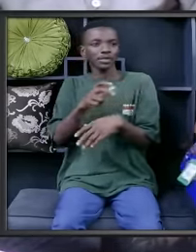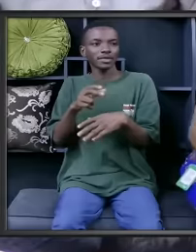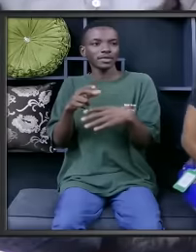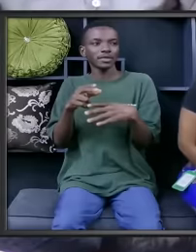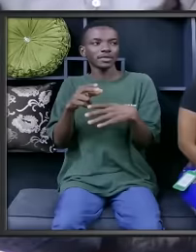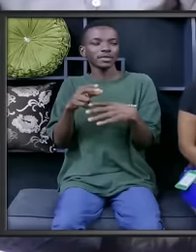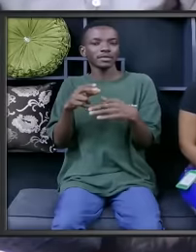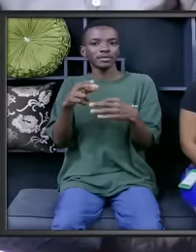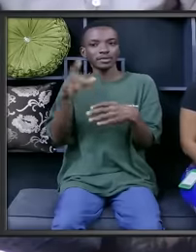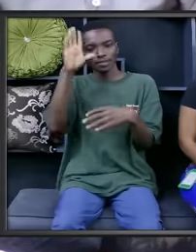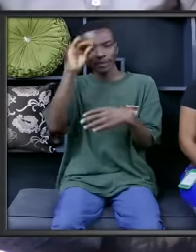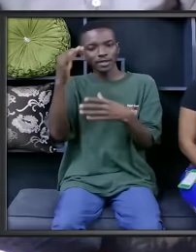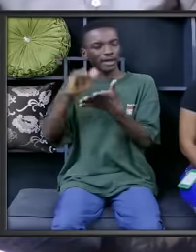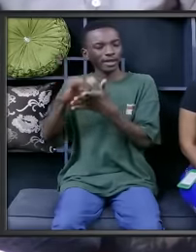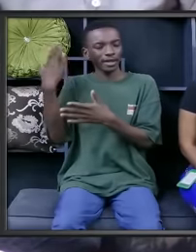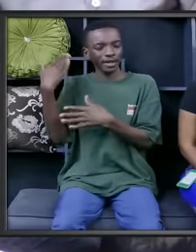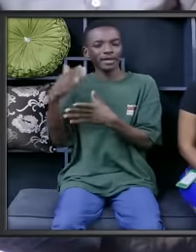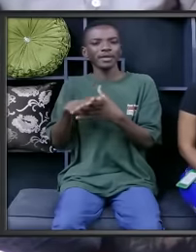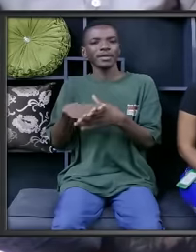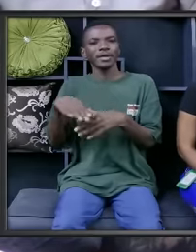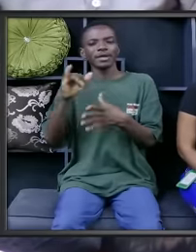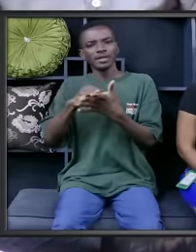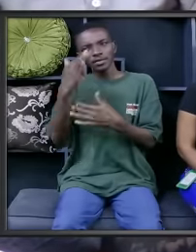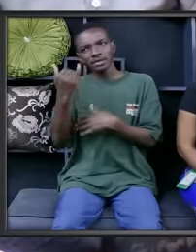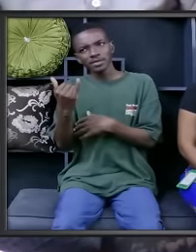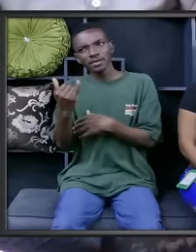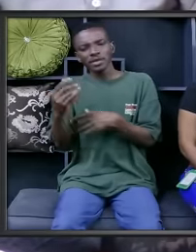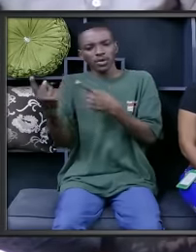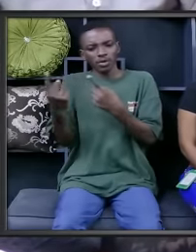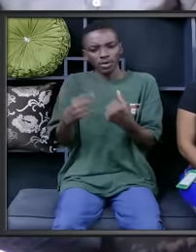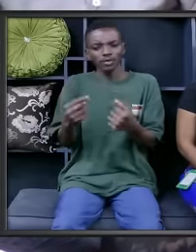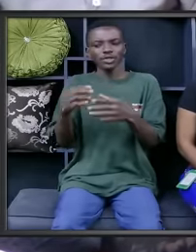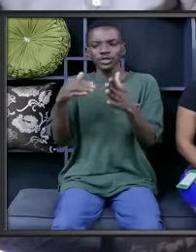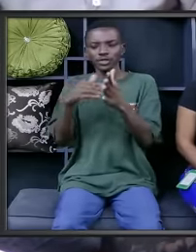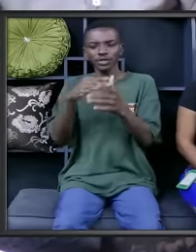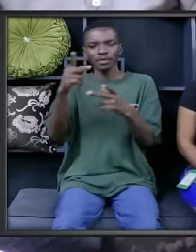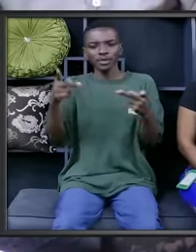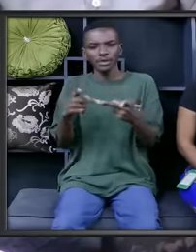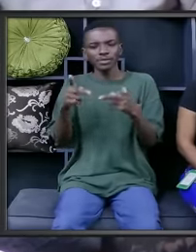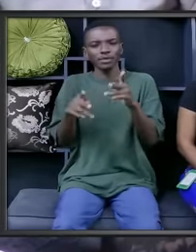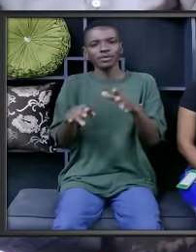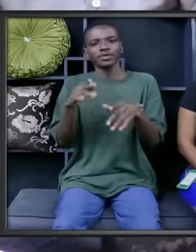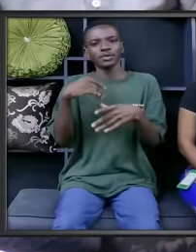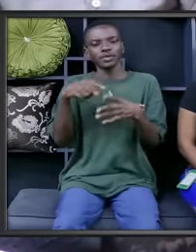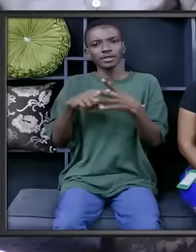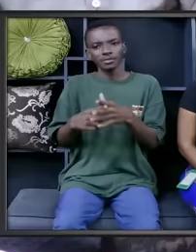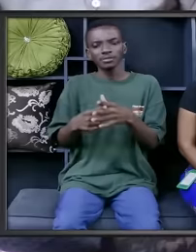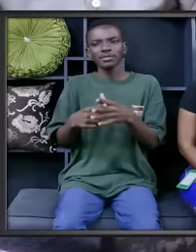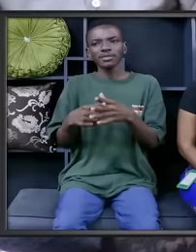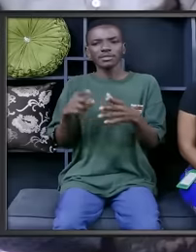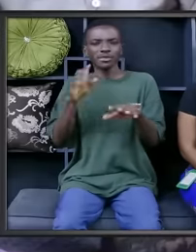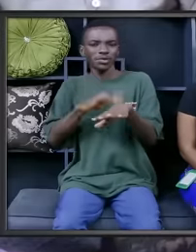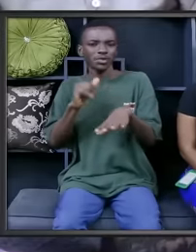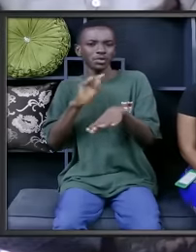of police that time. Mm-hmm. So na him we can't reach that place. Na him people come they call us say in